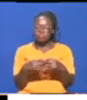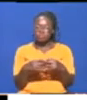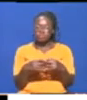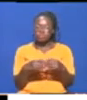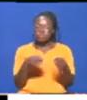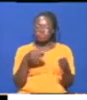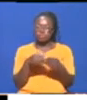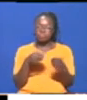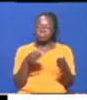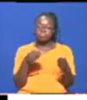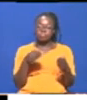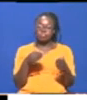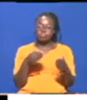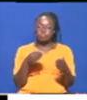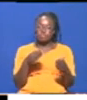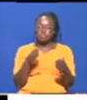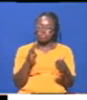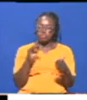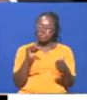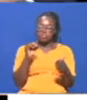antibiotics also.